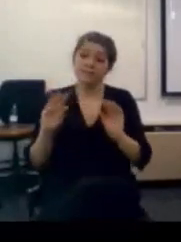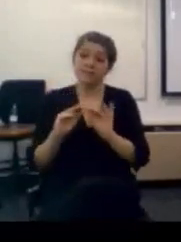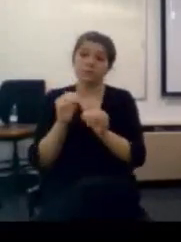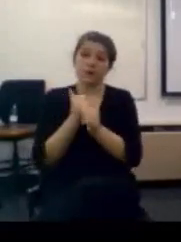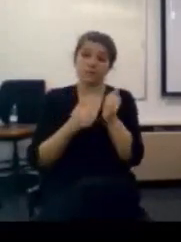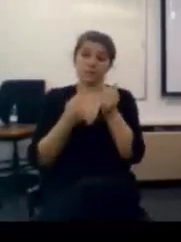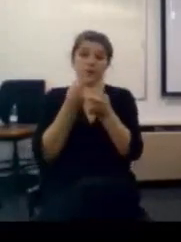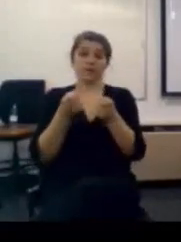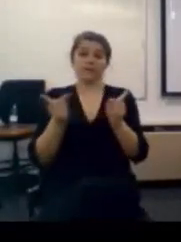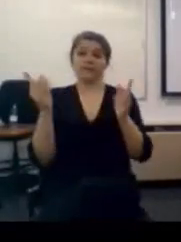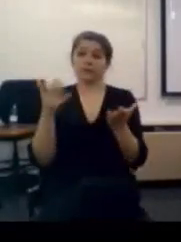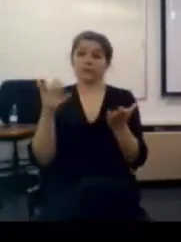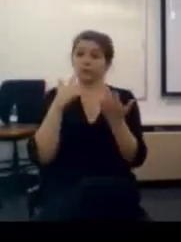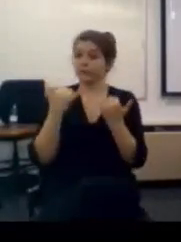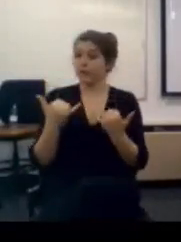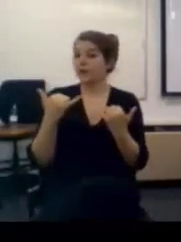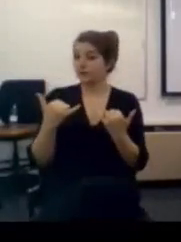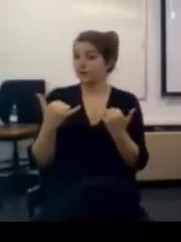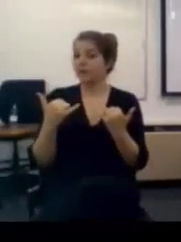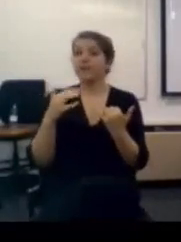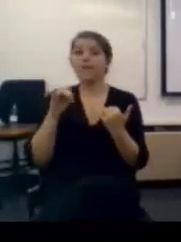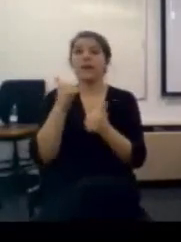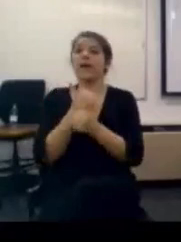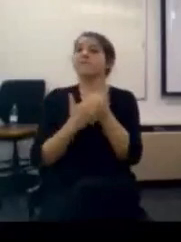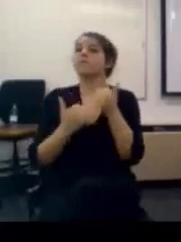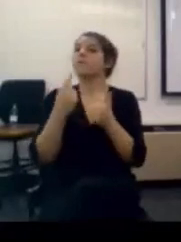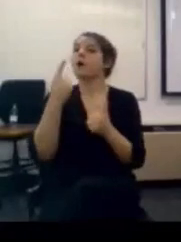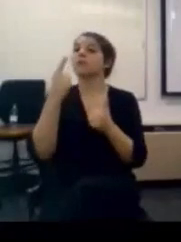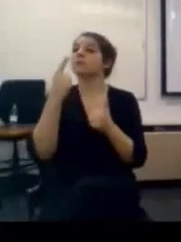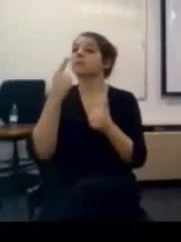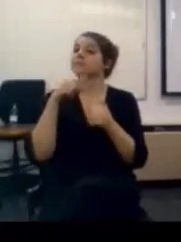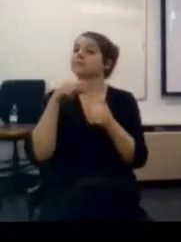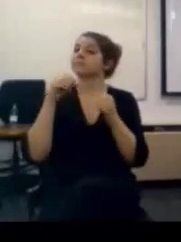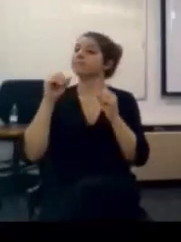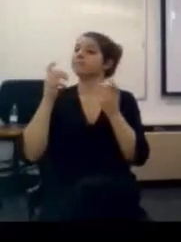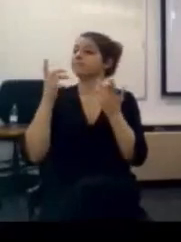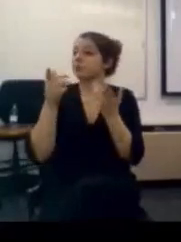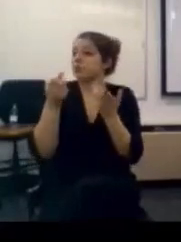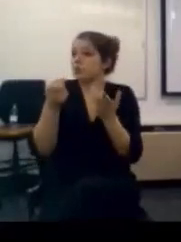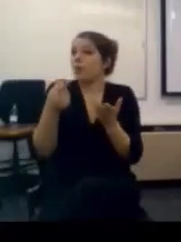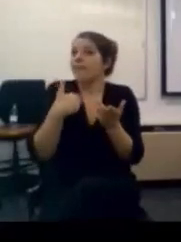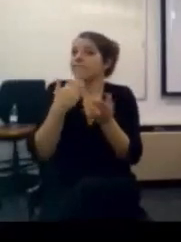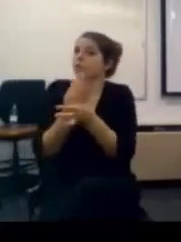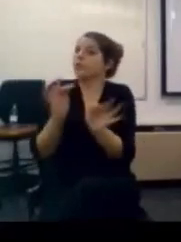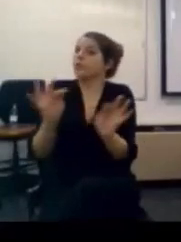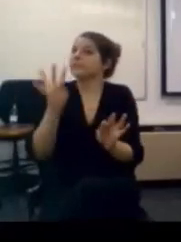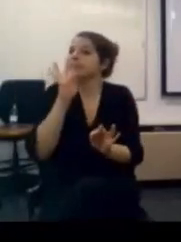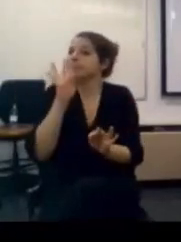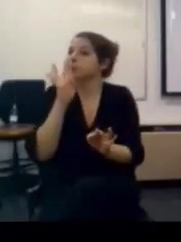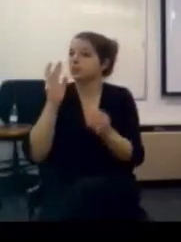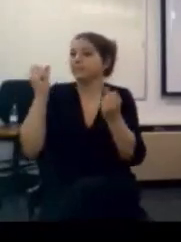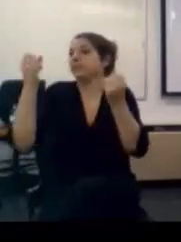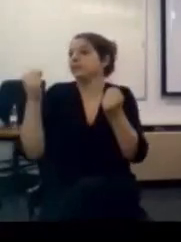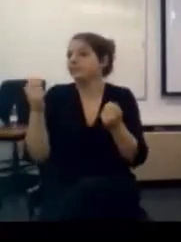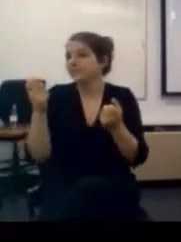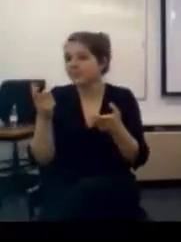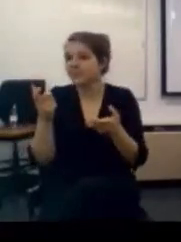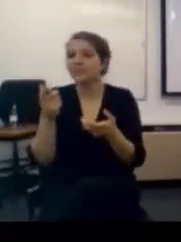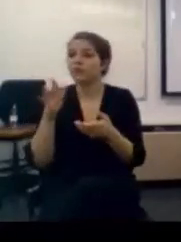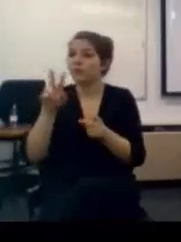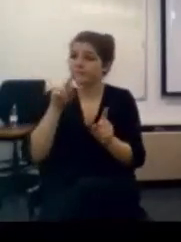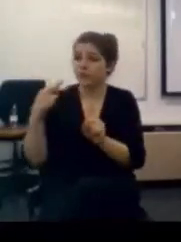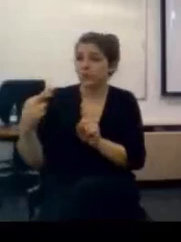Hence, we want to clarify to everyone here today that everyone here is exercising free